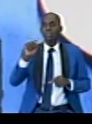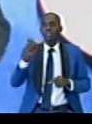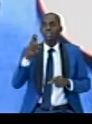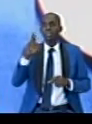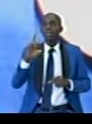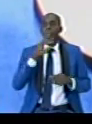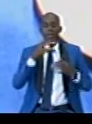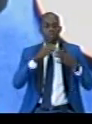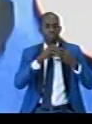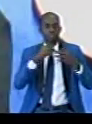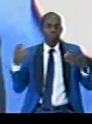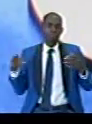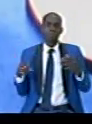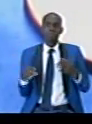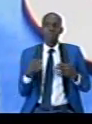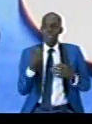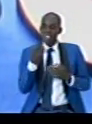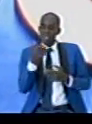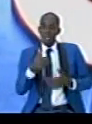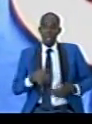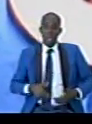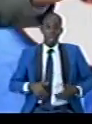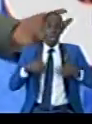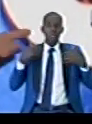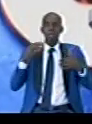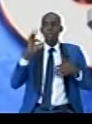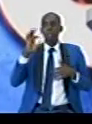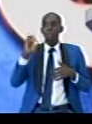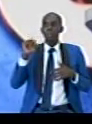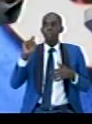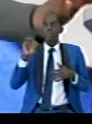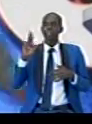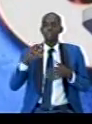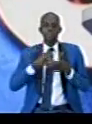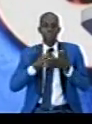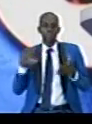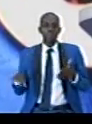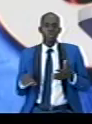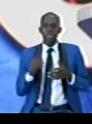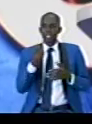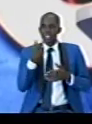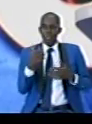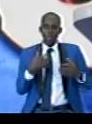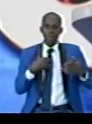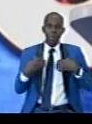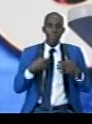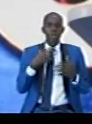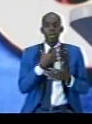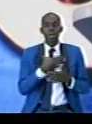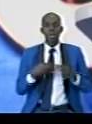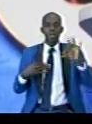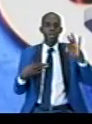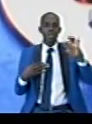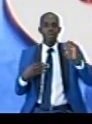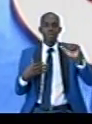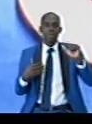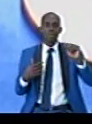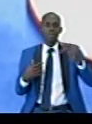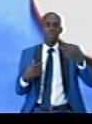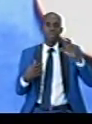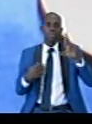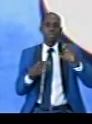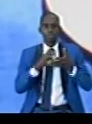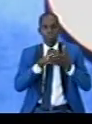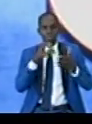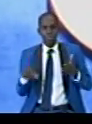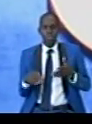little anger, one feather is gone. A little complaint, another feather is gone. And a little interaction with the people